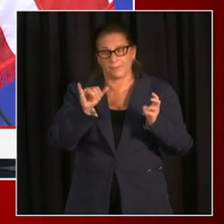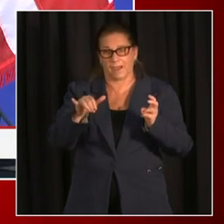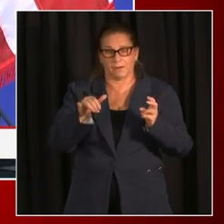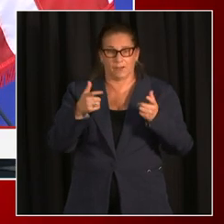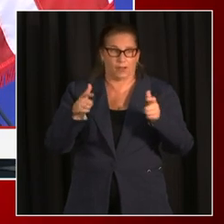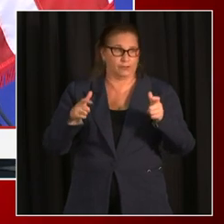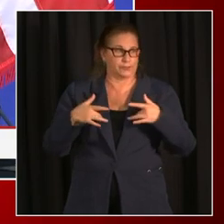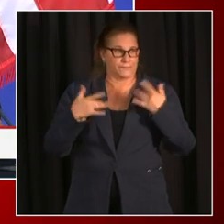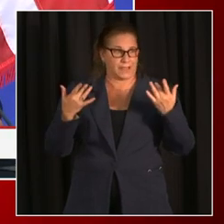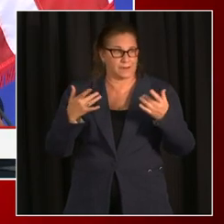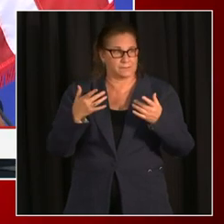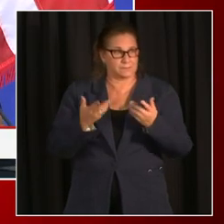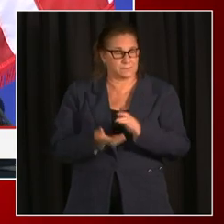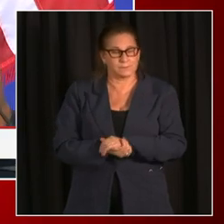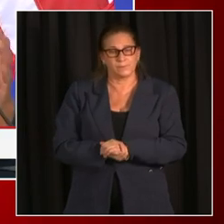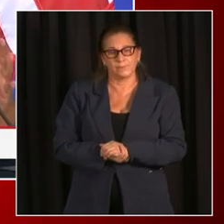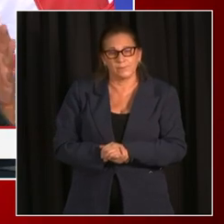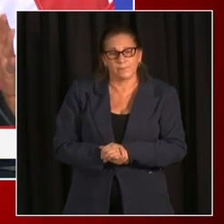that type of work.